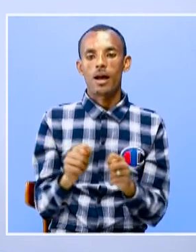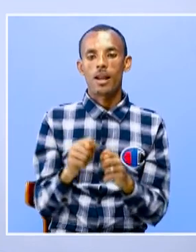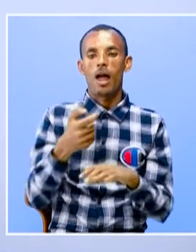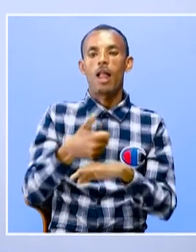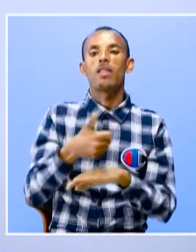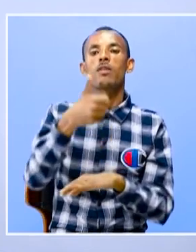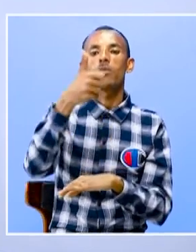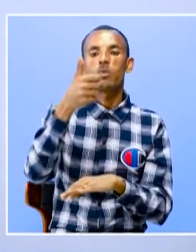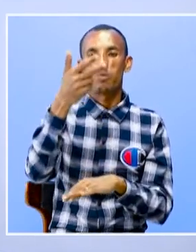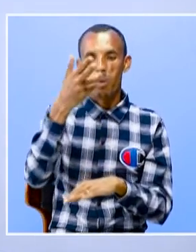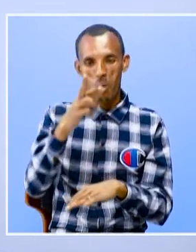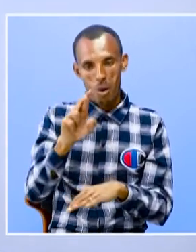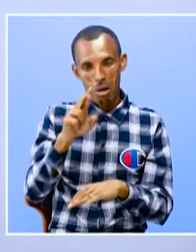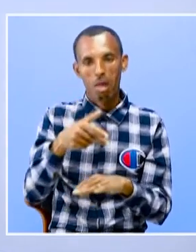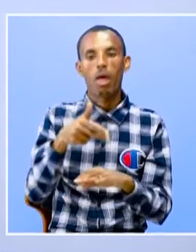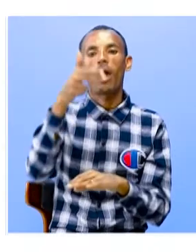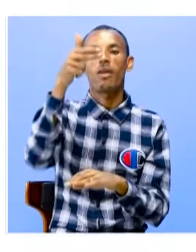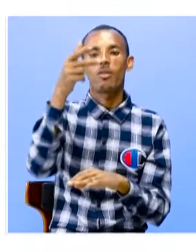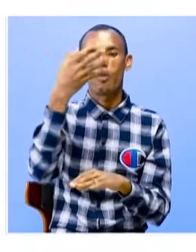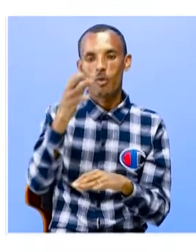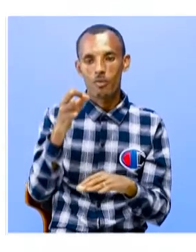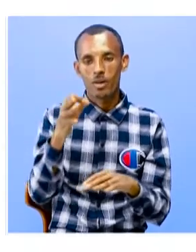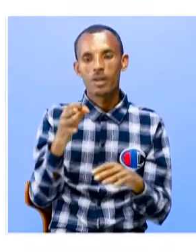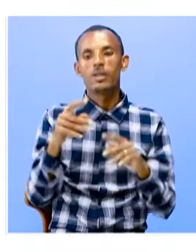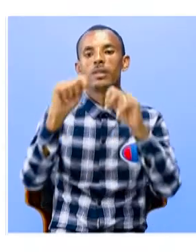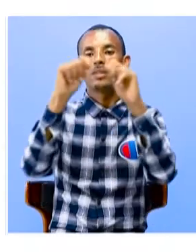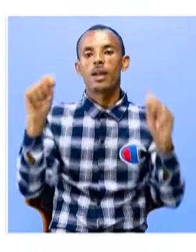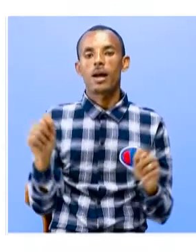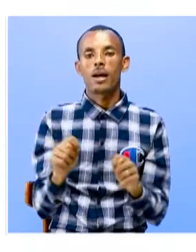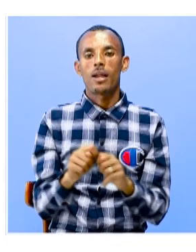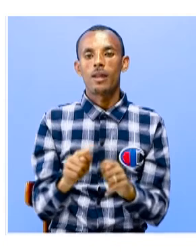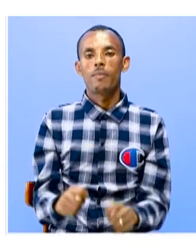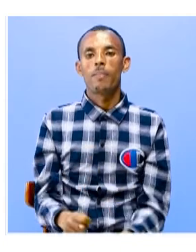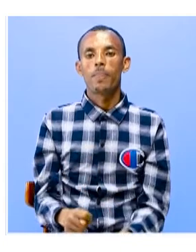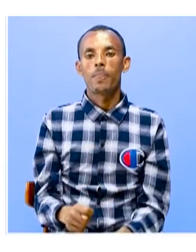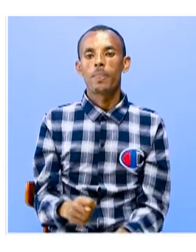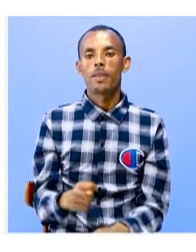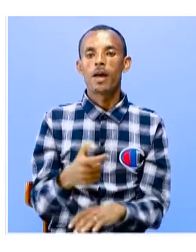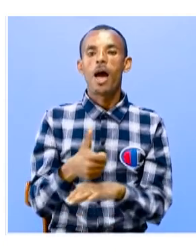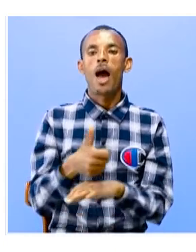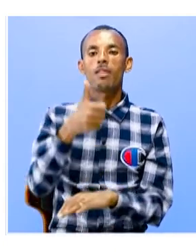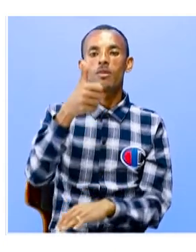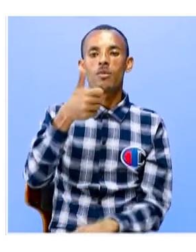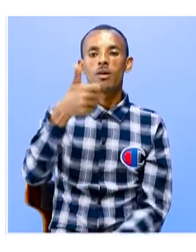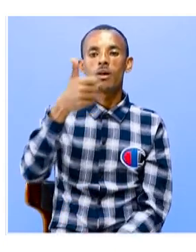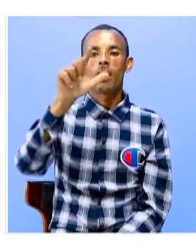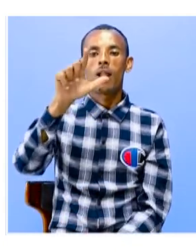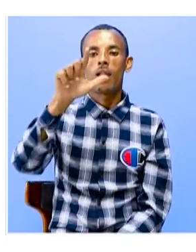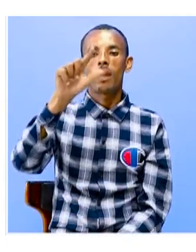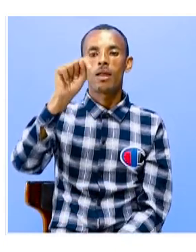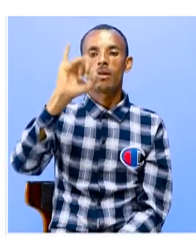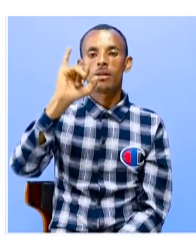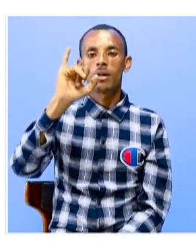Altitude or height of a triangle, let me write this definition. Altitude